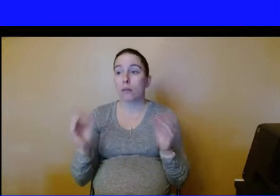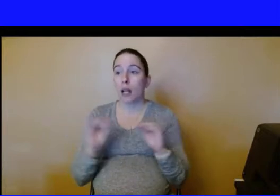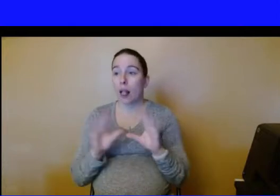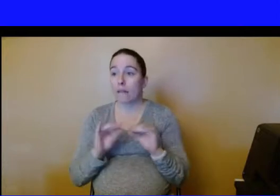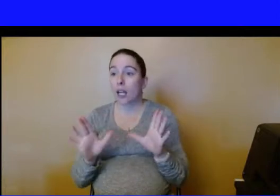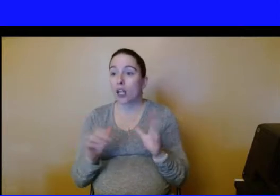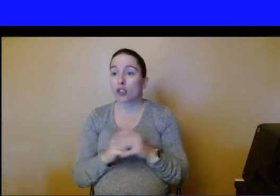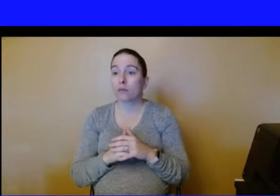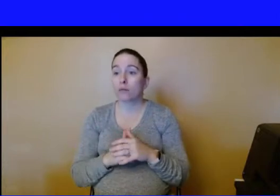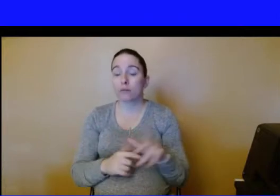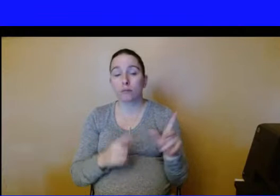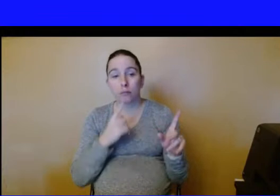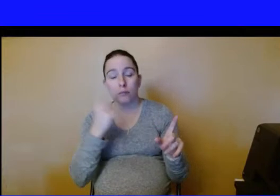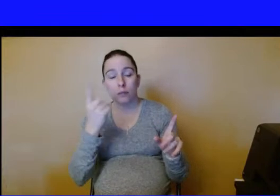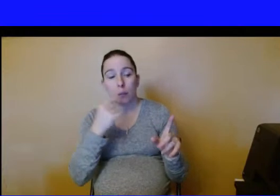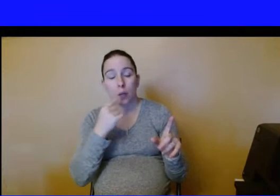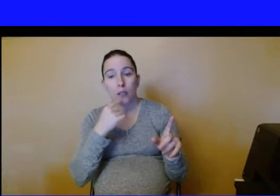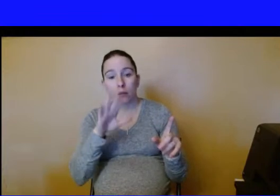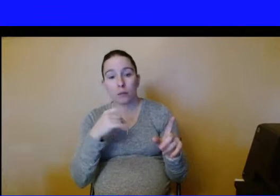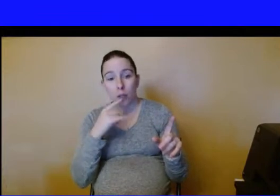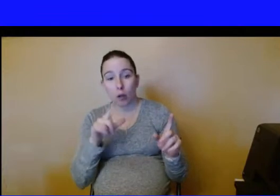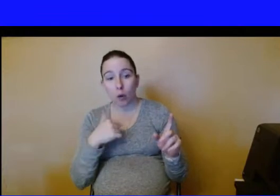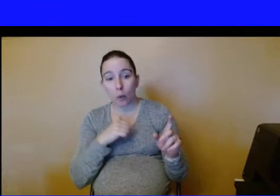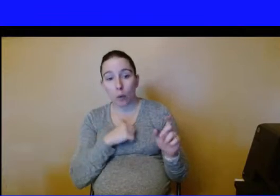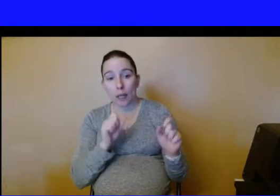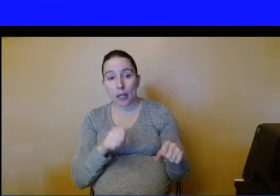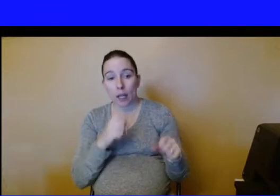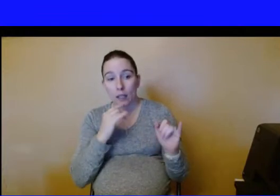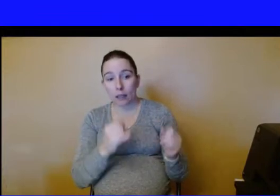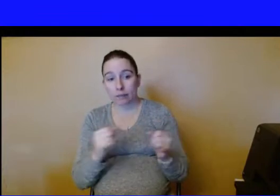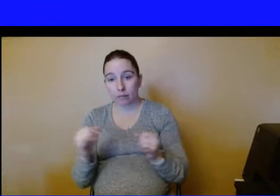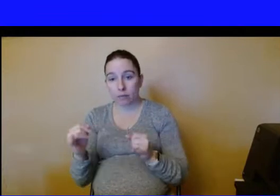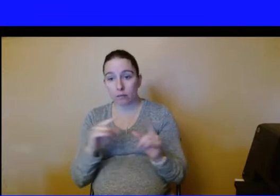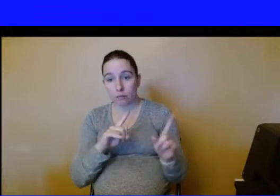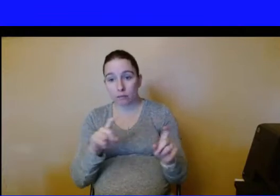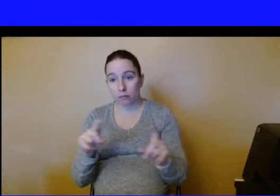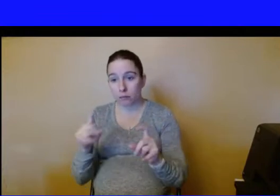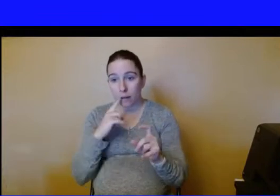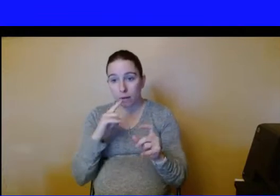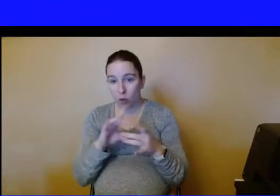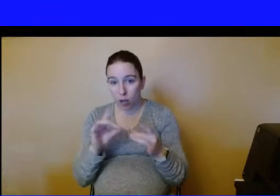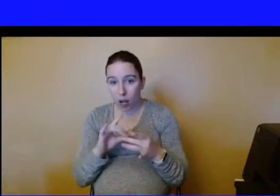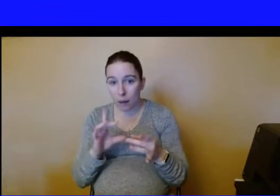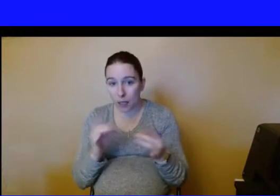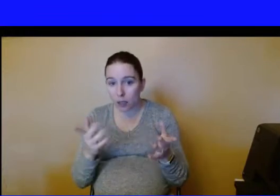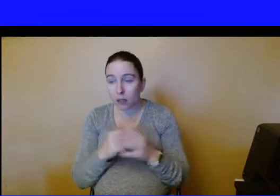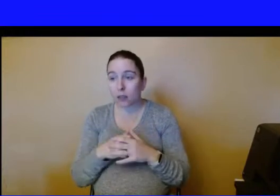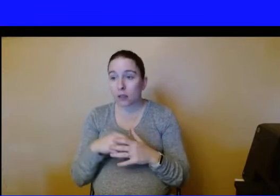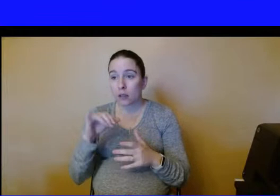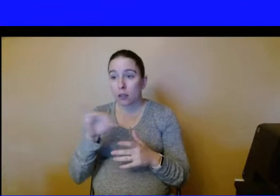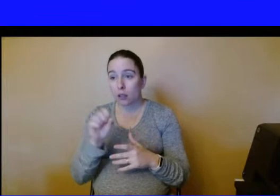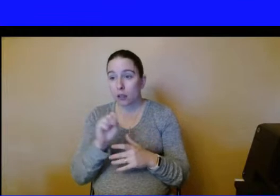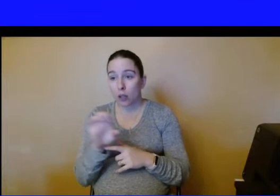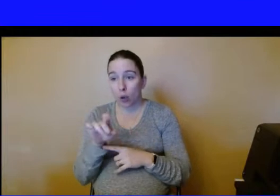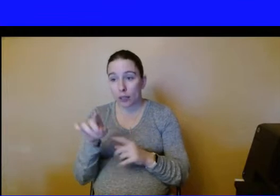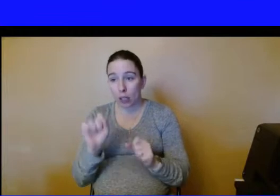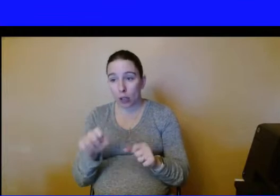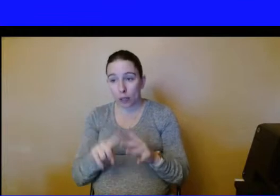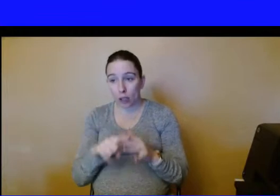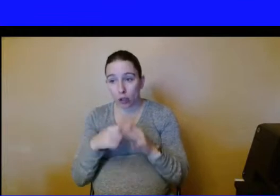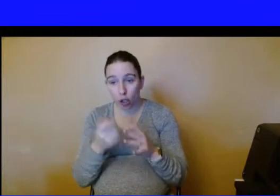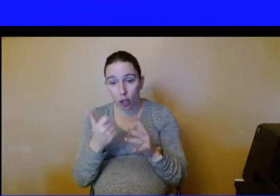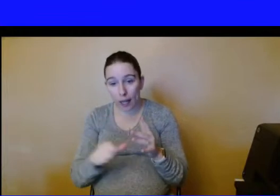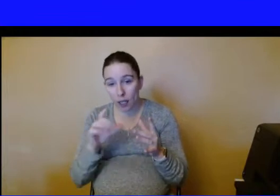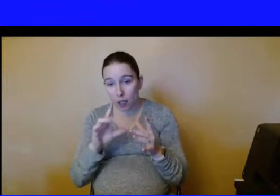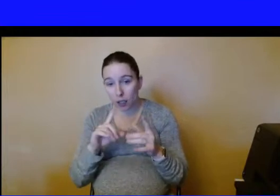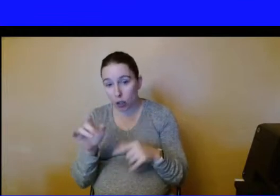improve the care of our patients and lead to some financial savings that would allow us to provide more